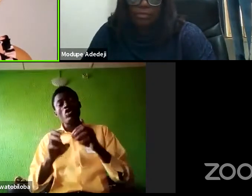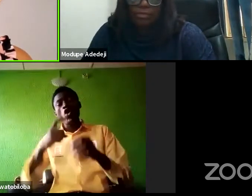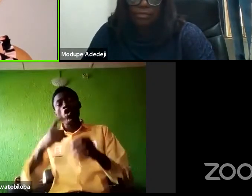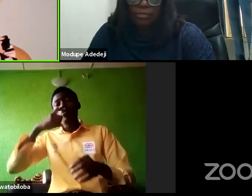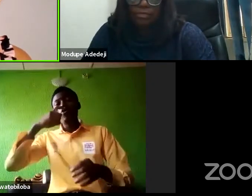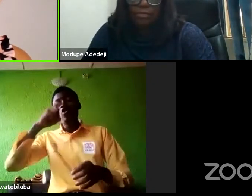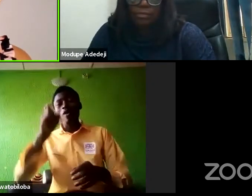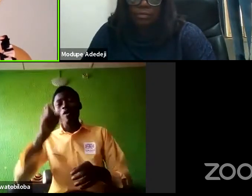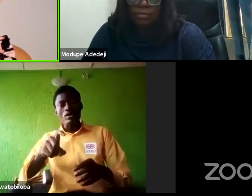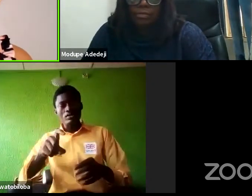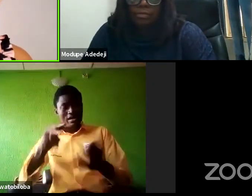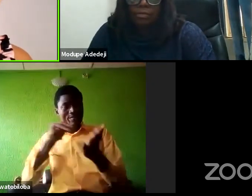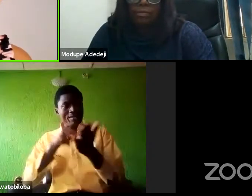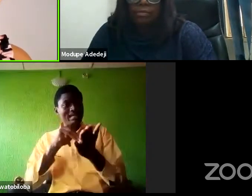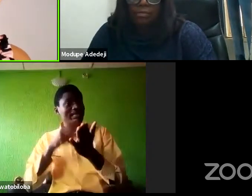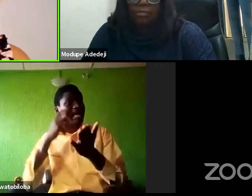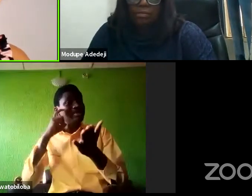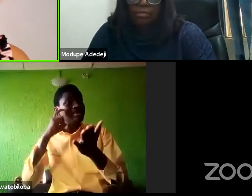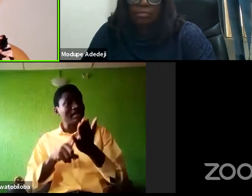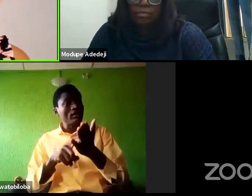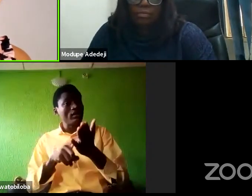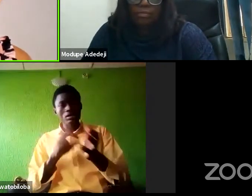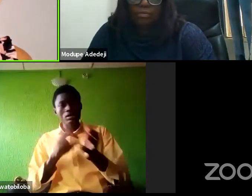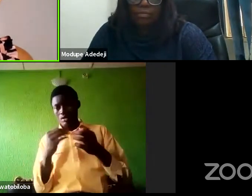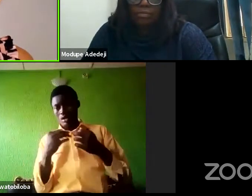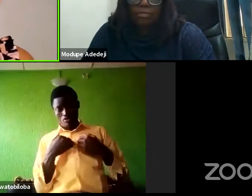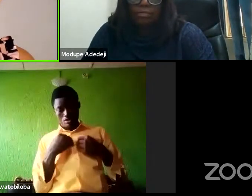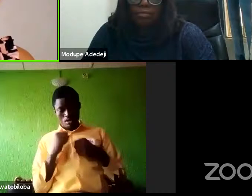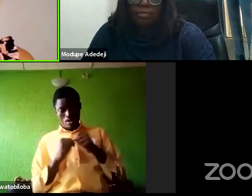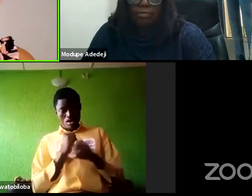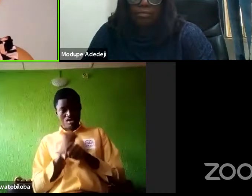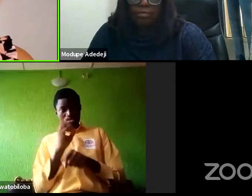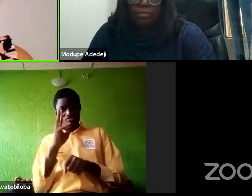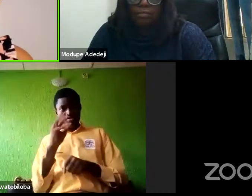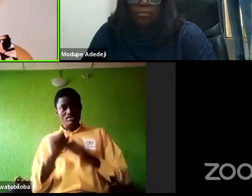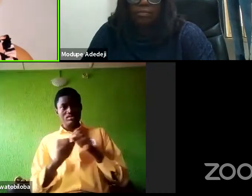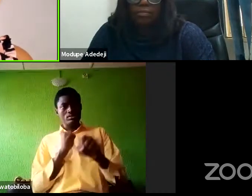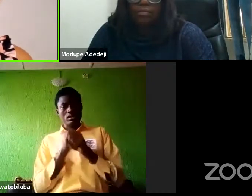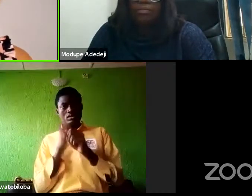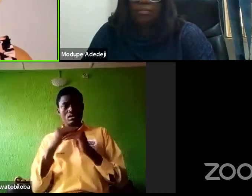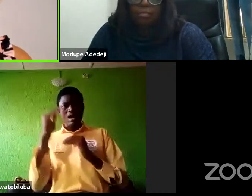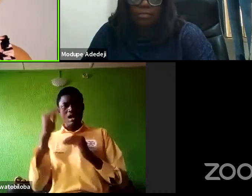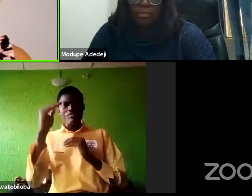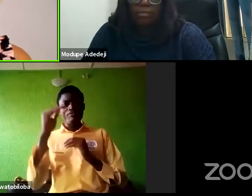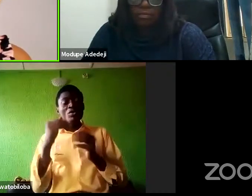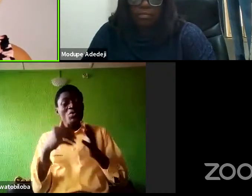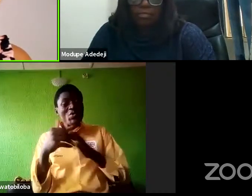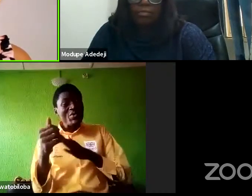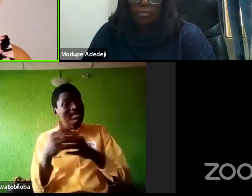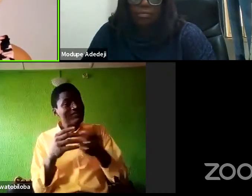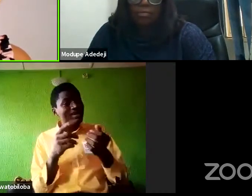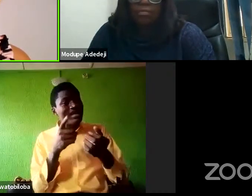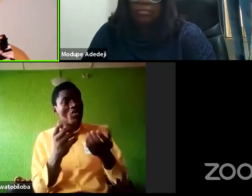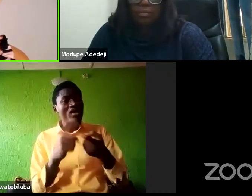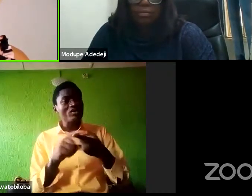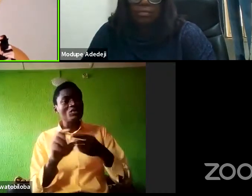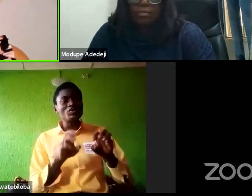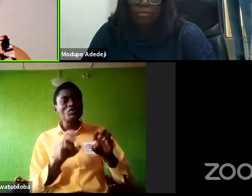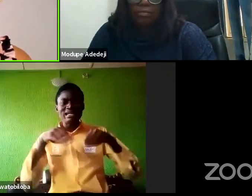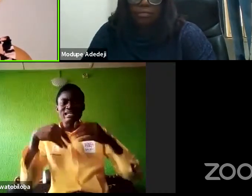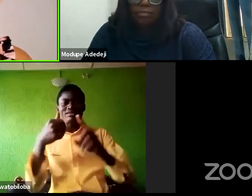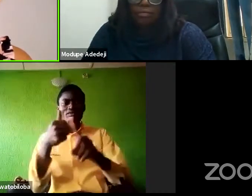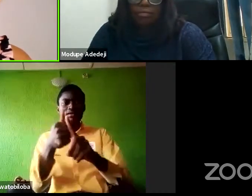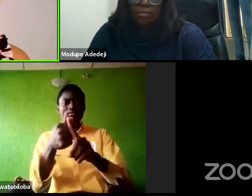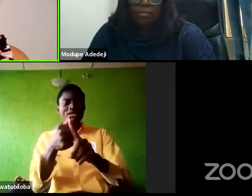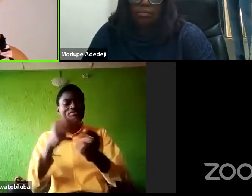there is anything you want to do for yourself, is for you to gift yourself a medical screening annually. Wellness can